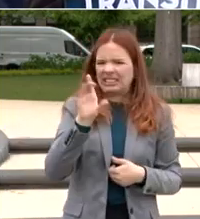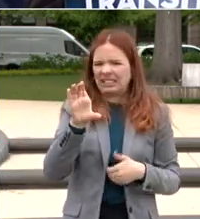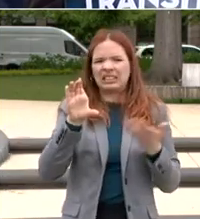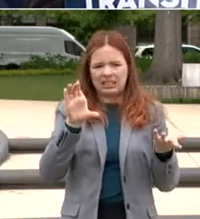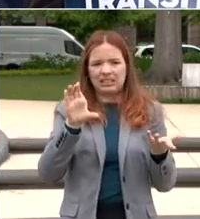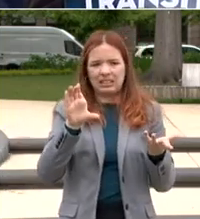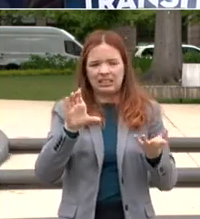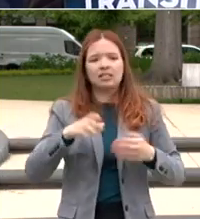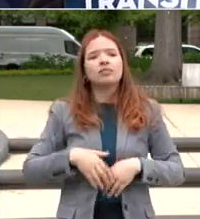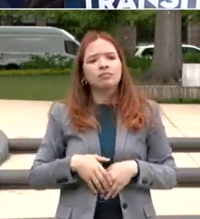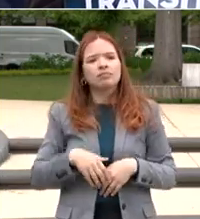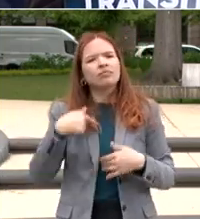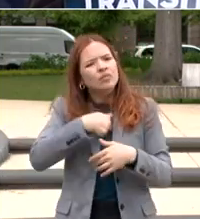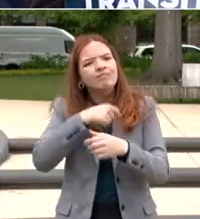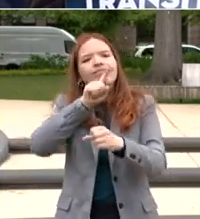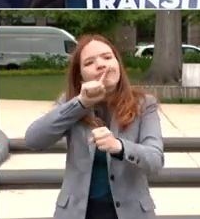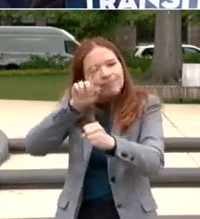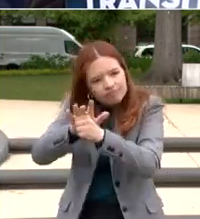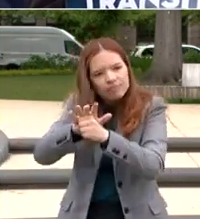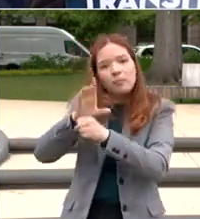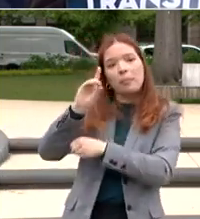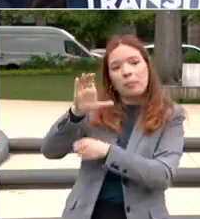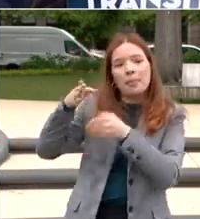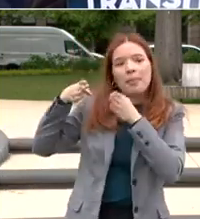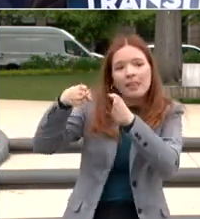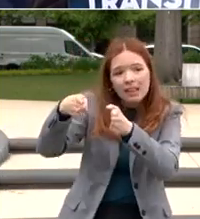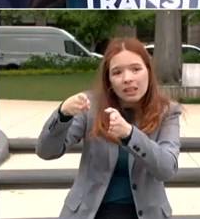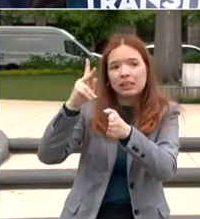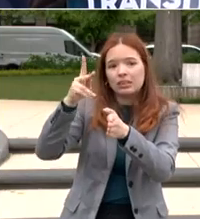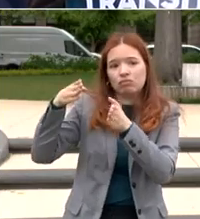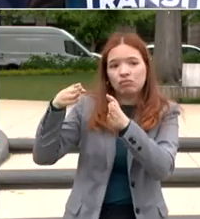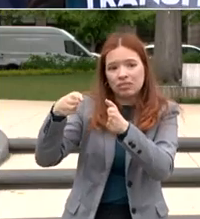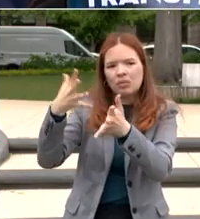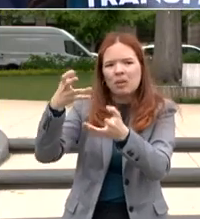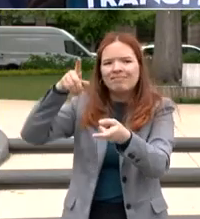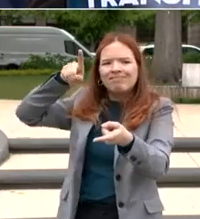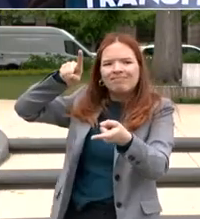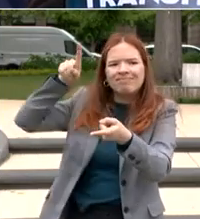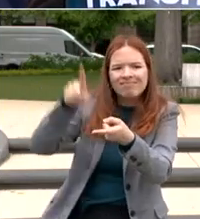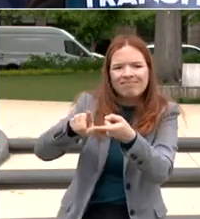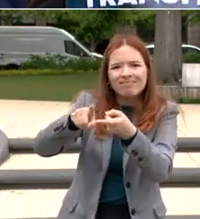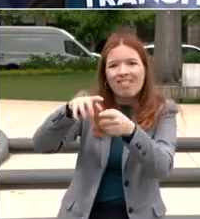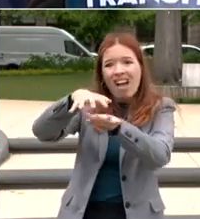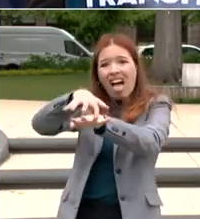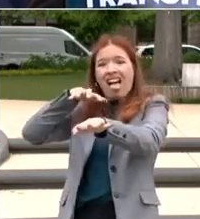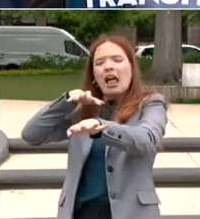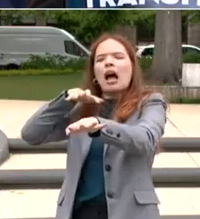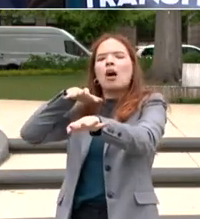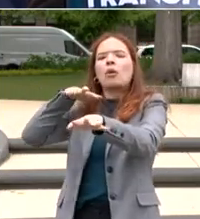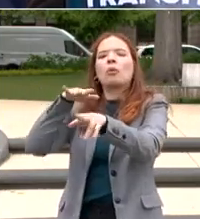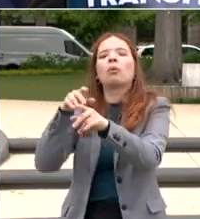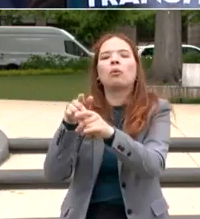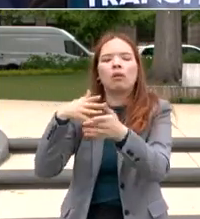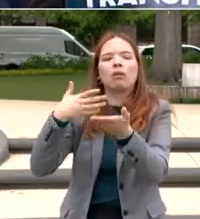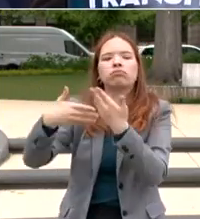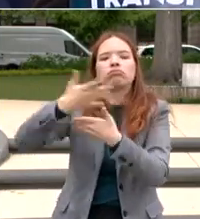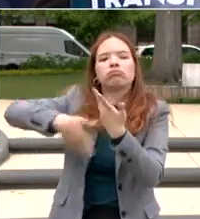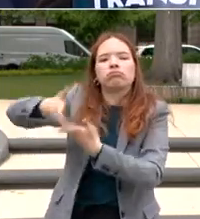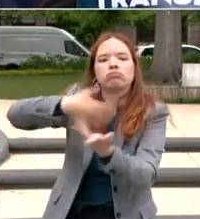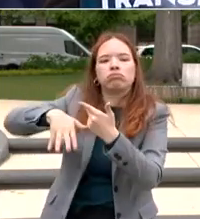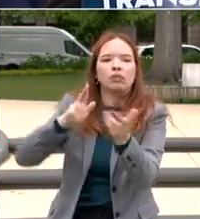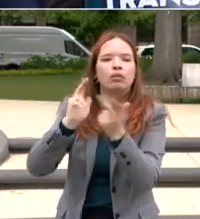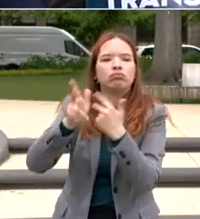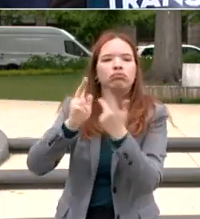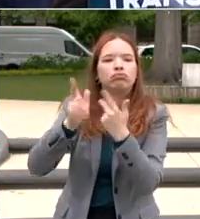transit lane along K Street Northwest, reducing congestion and improving bus reliability and efficiency,